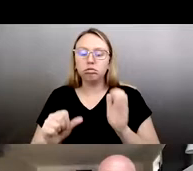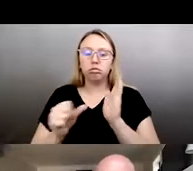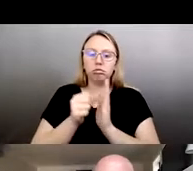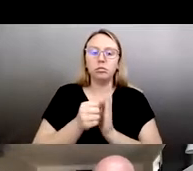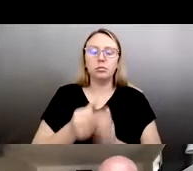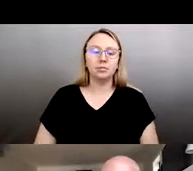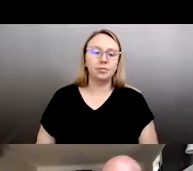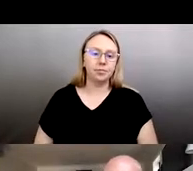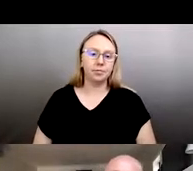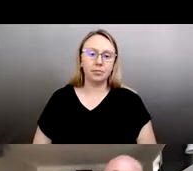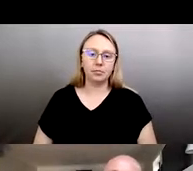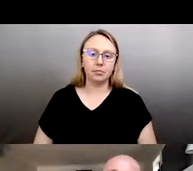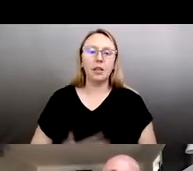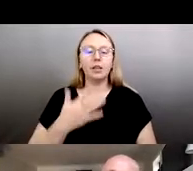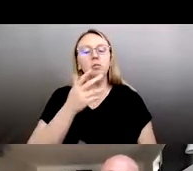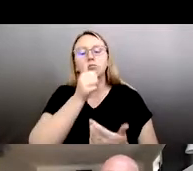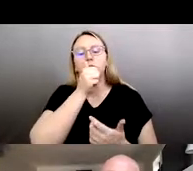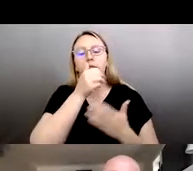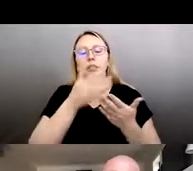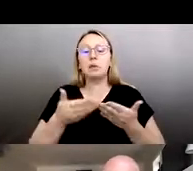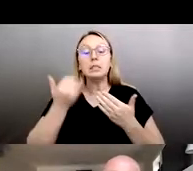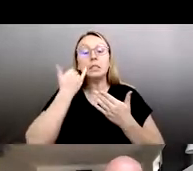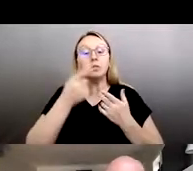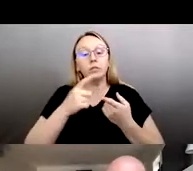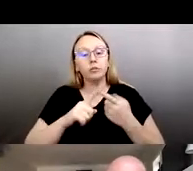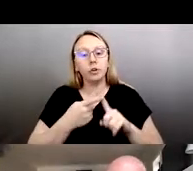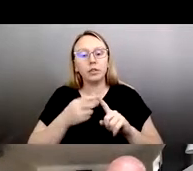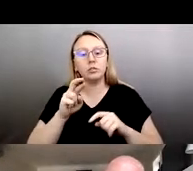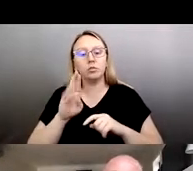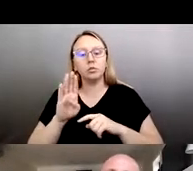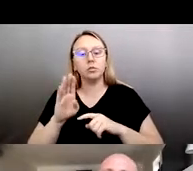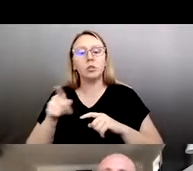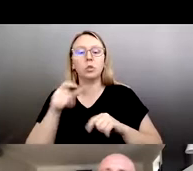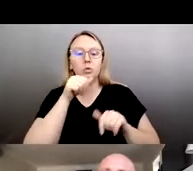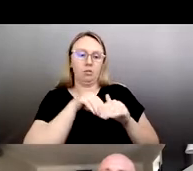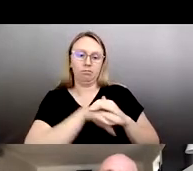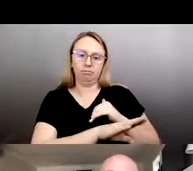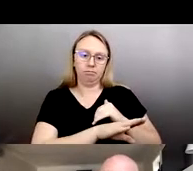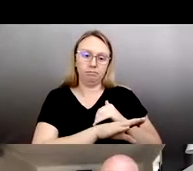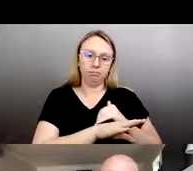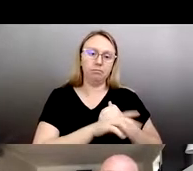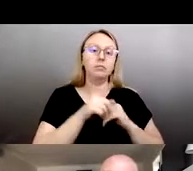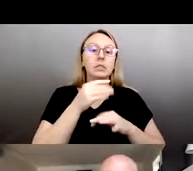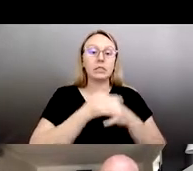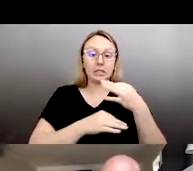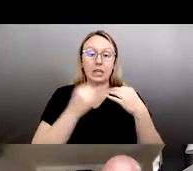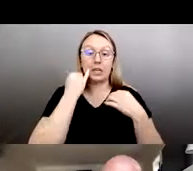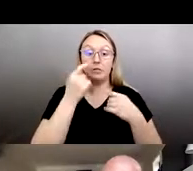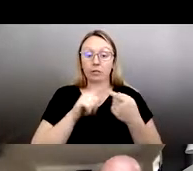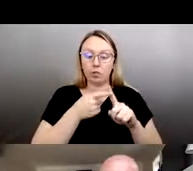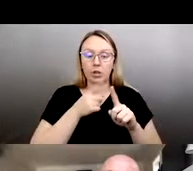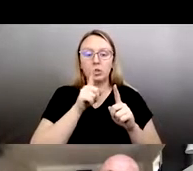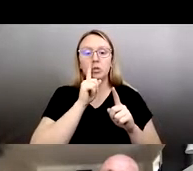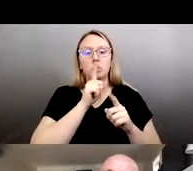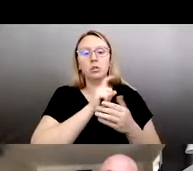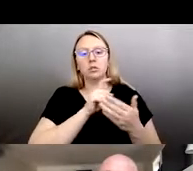And it was a really kind of a private space. If you were a friend of Roger's, you wouldn't actually enter the studio. Instead, you would go through this